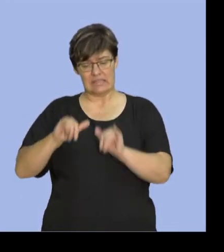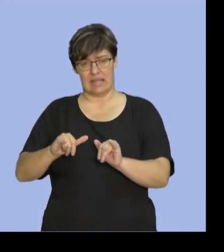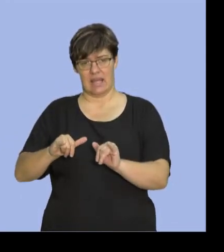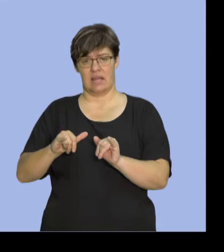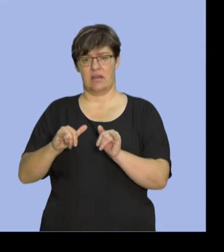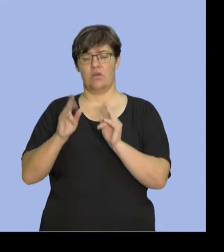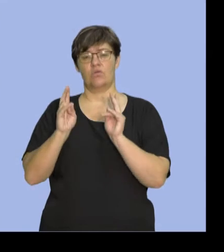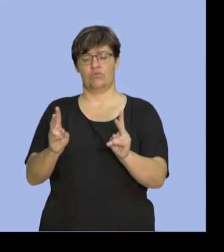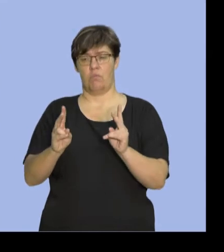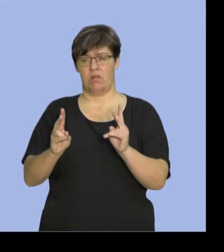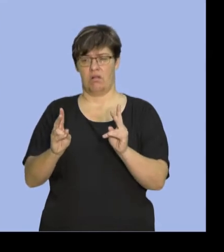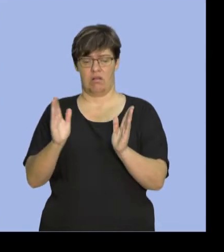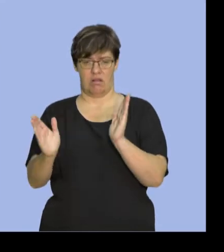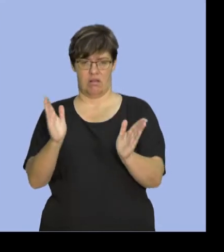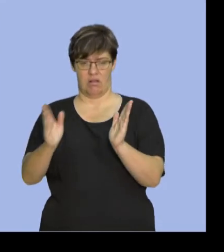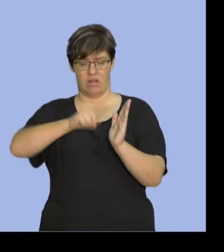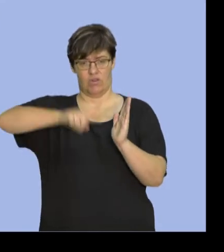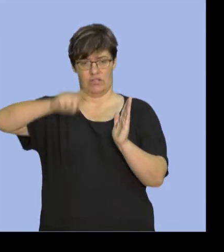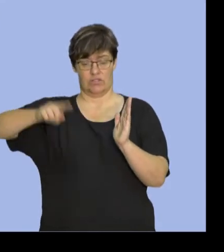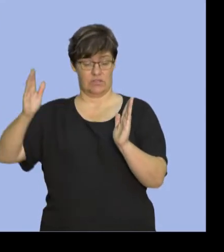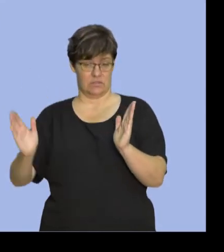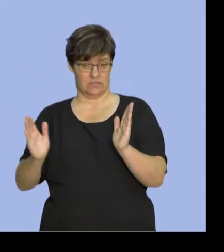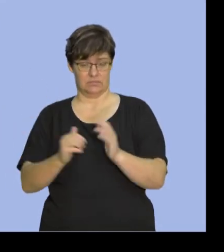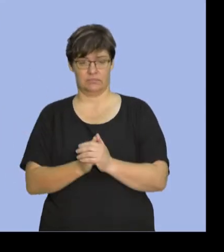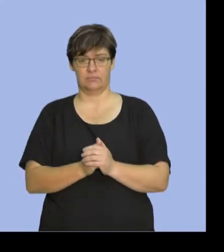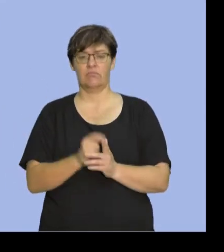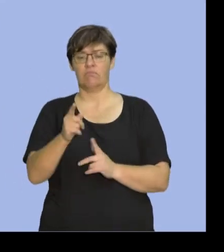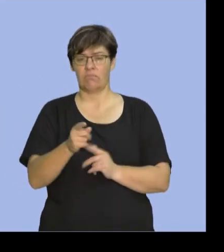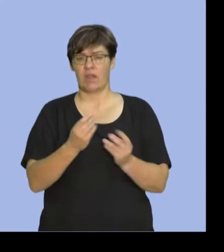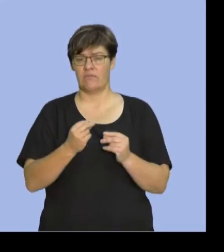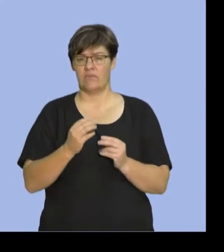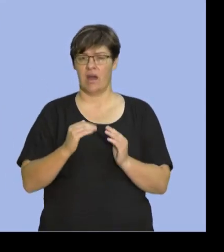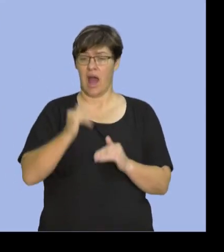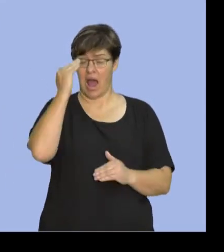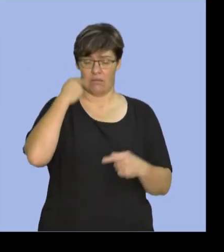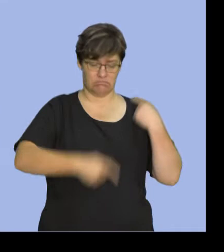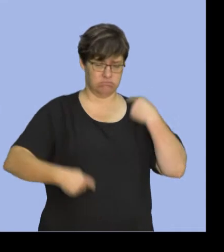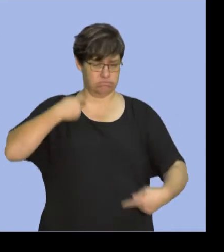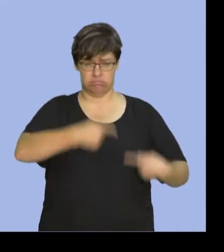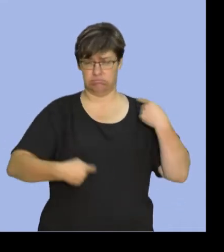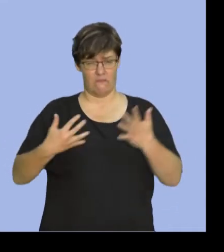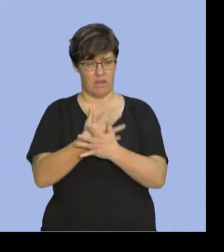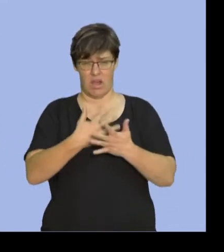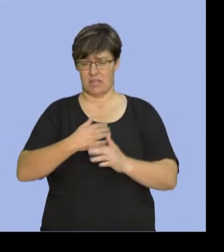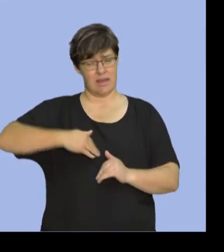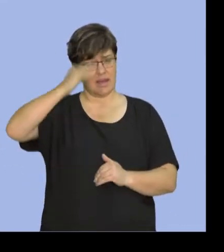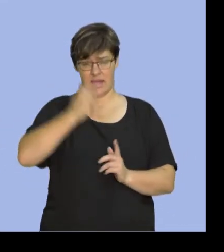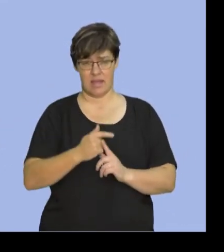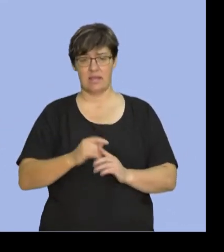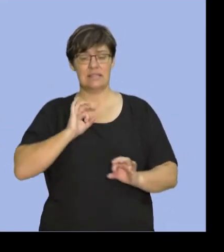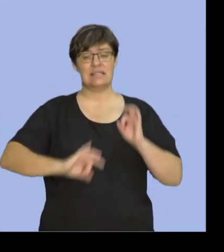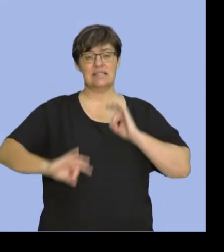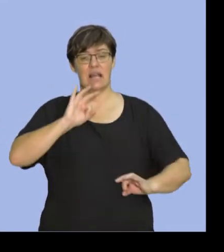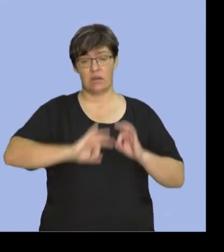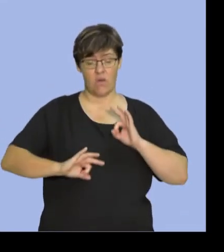as a normal range. So these animals have a very high metabolic rate, which means that cellular